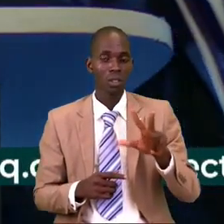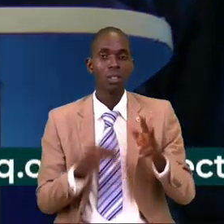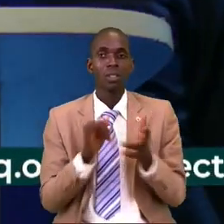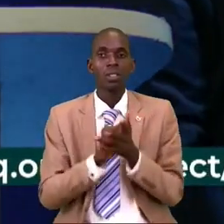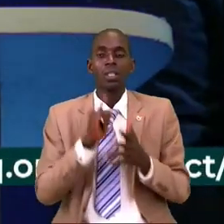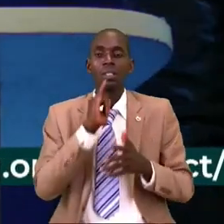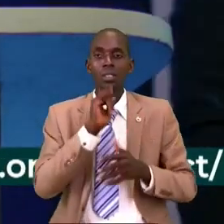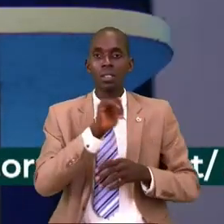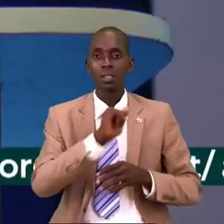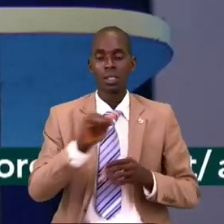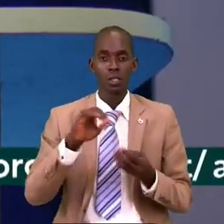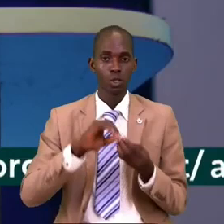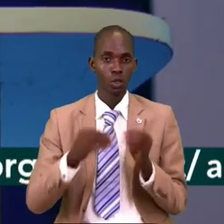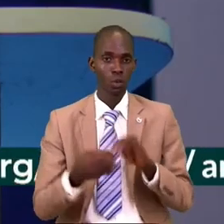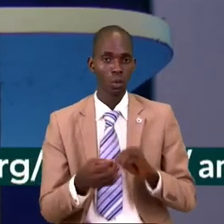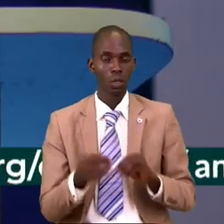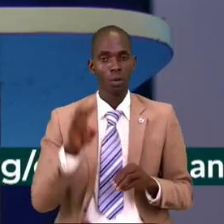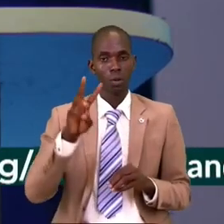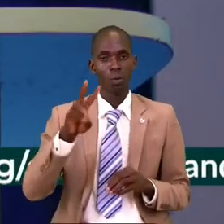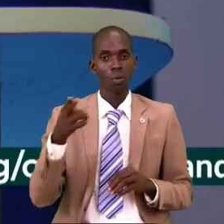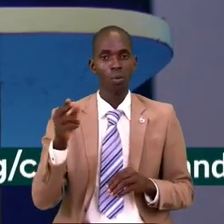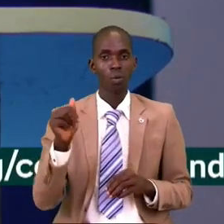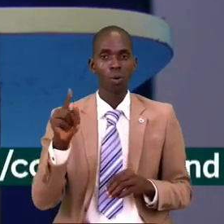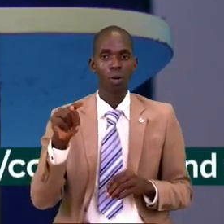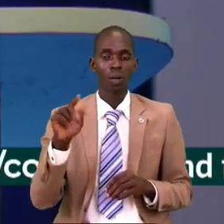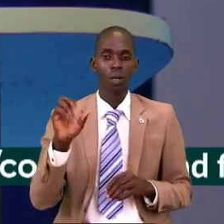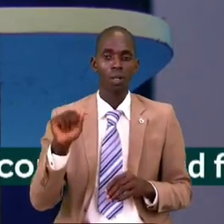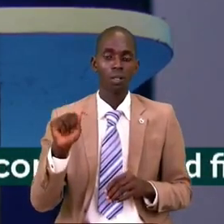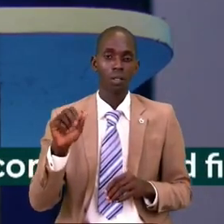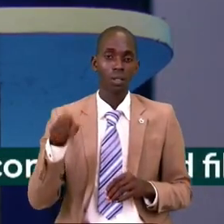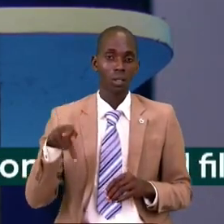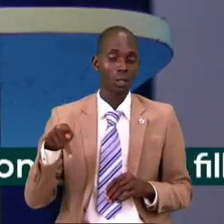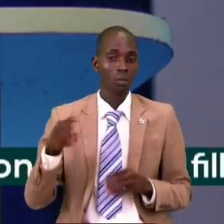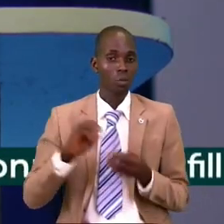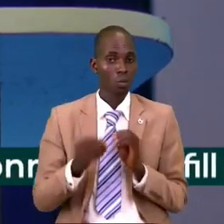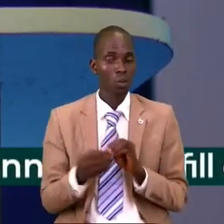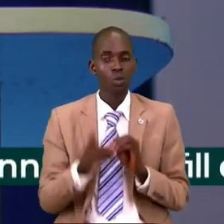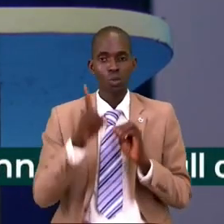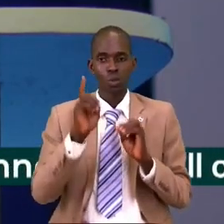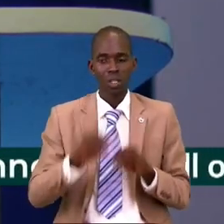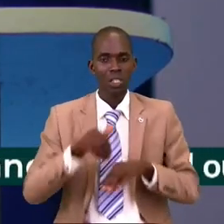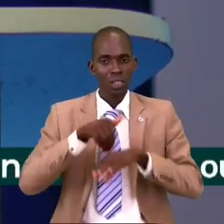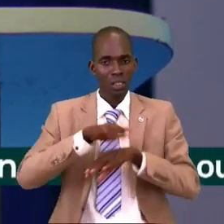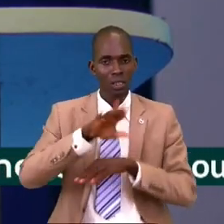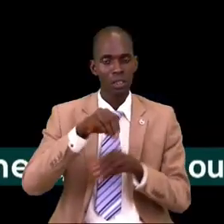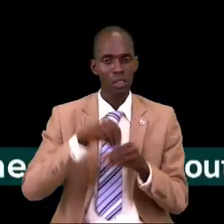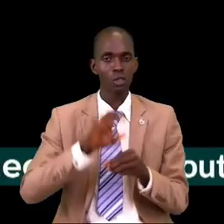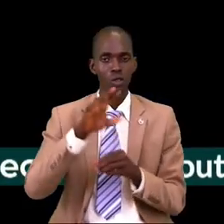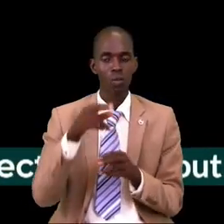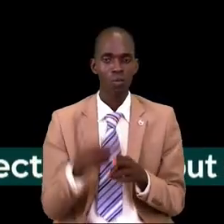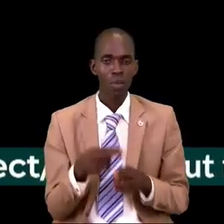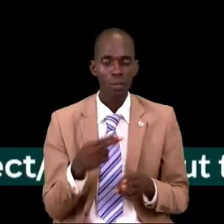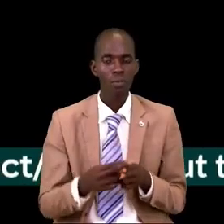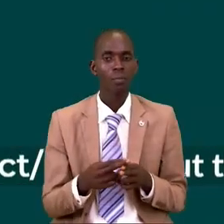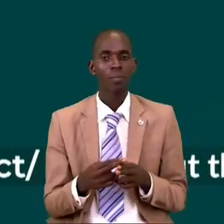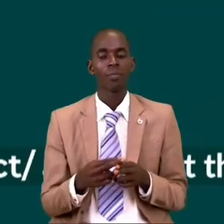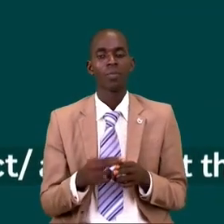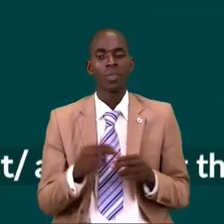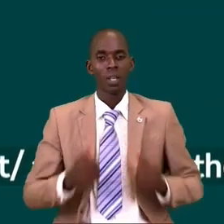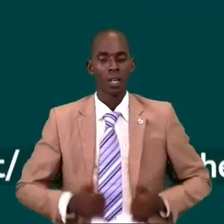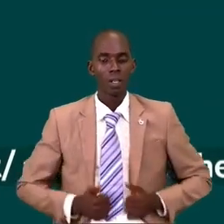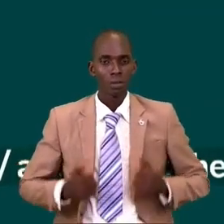by my left-hand side, if you are done, can you also wave your hand? Those by my left-hand